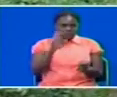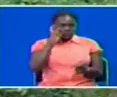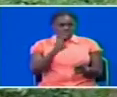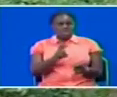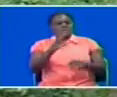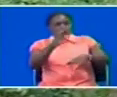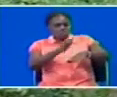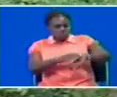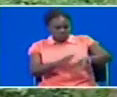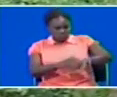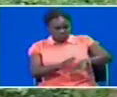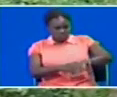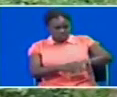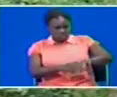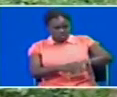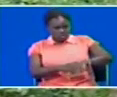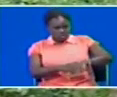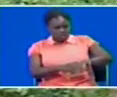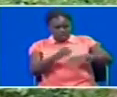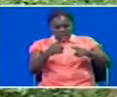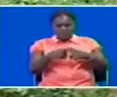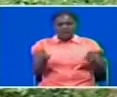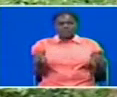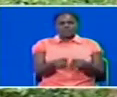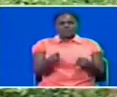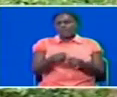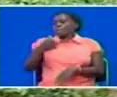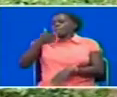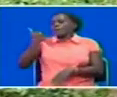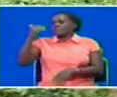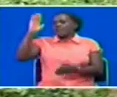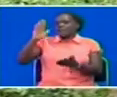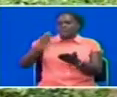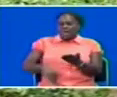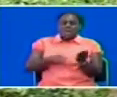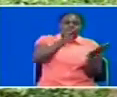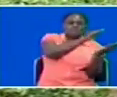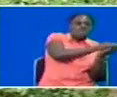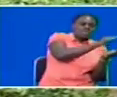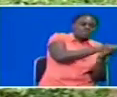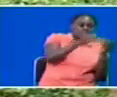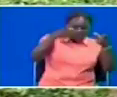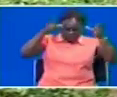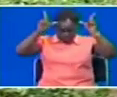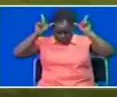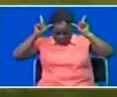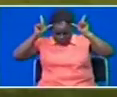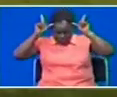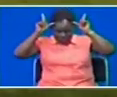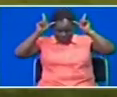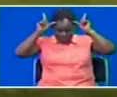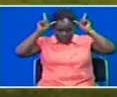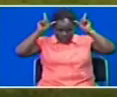kazi nzuri and that pia tena ni bora kuliko ule ufugaji wa ng'ombe.